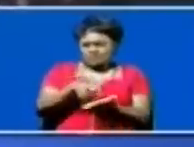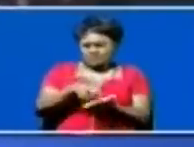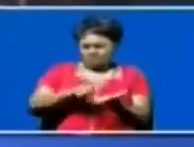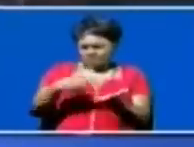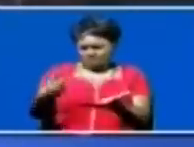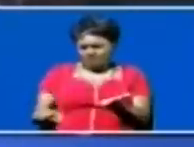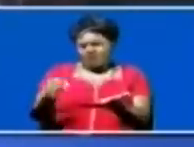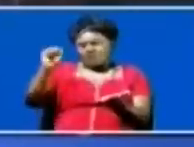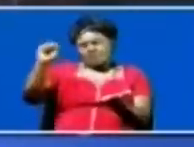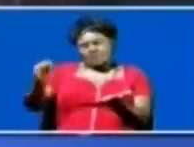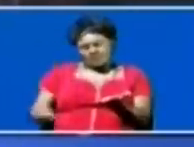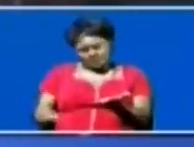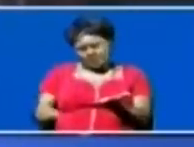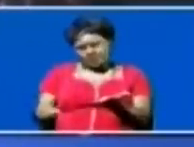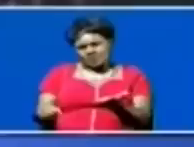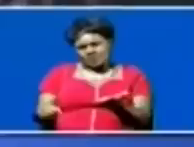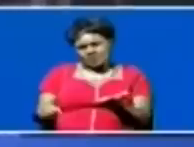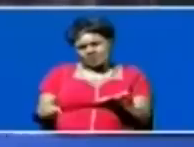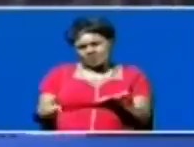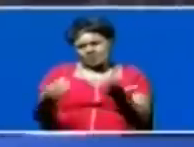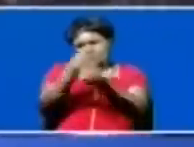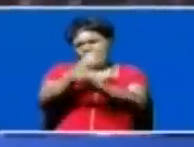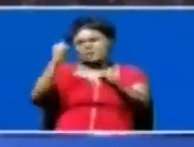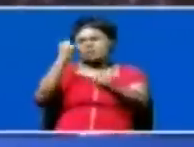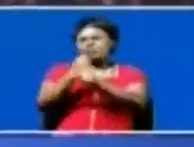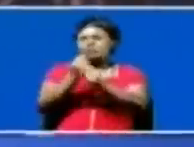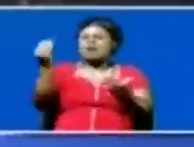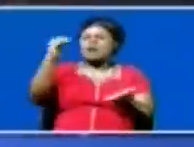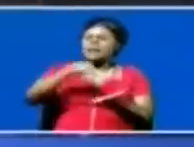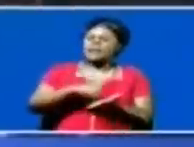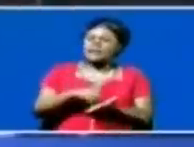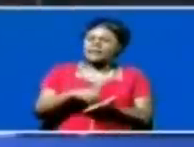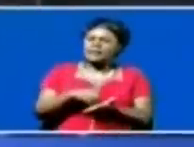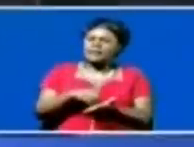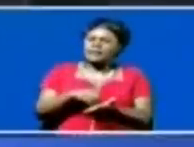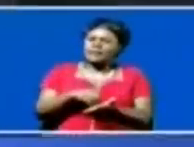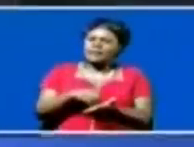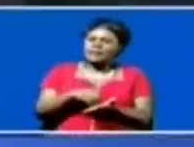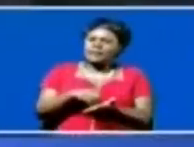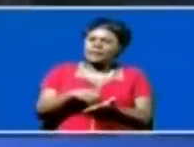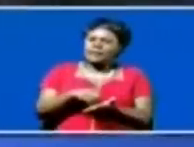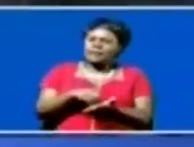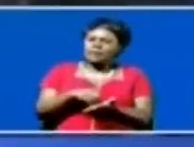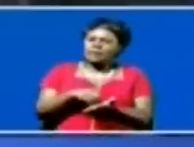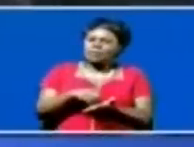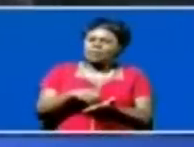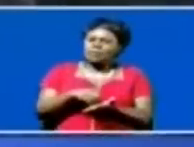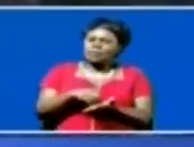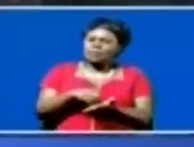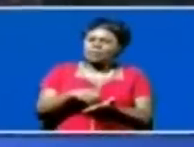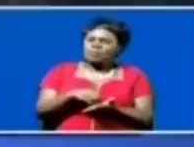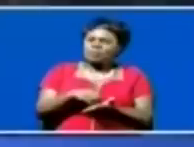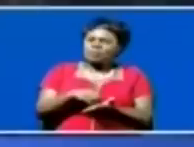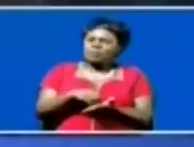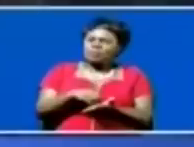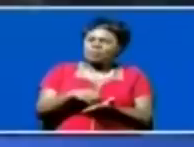defeated, then really all the president needed to do again is, even with the leave of the parliament, after we